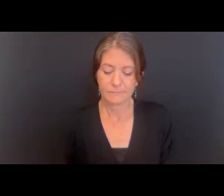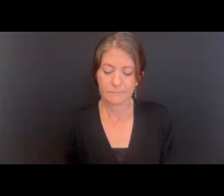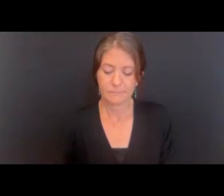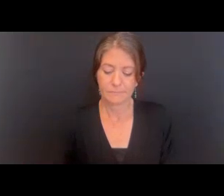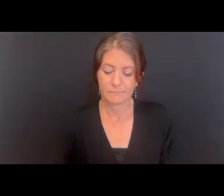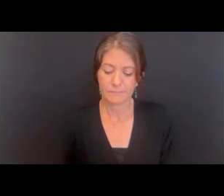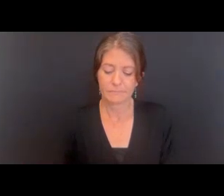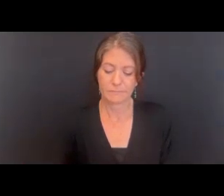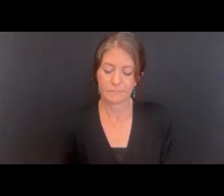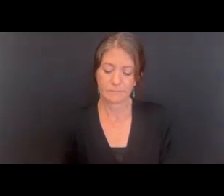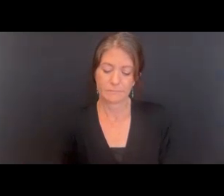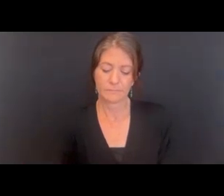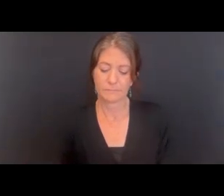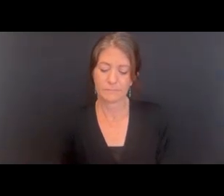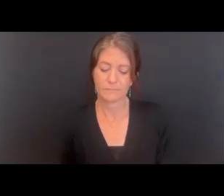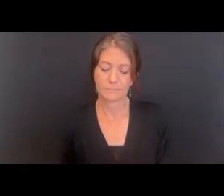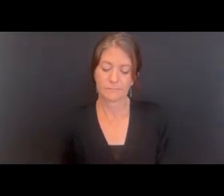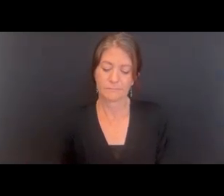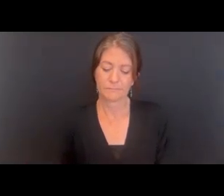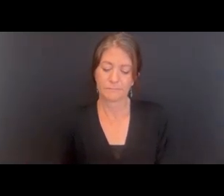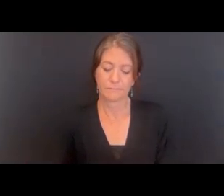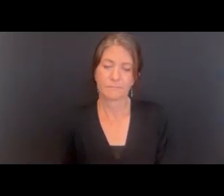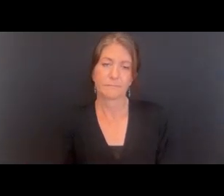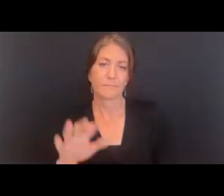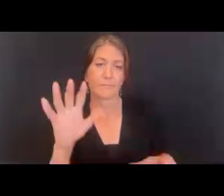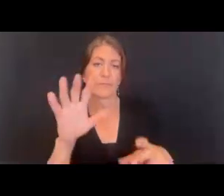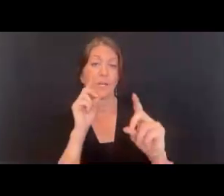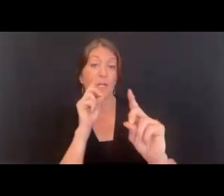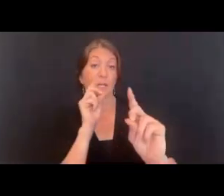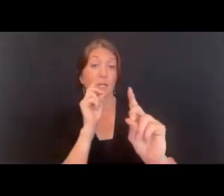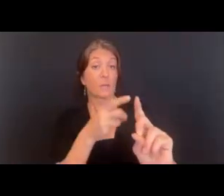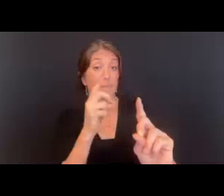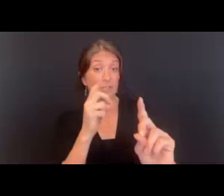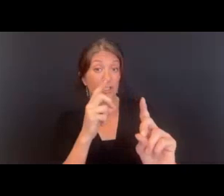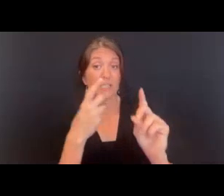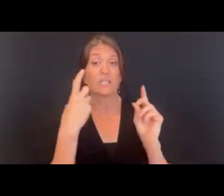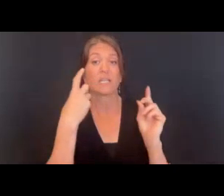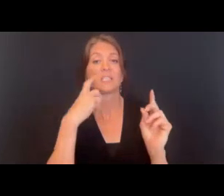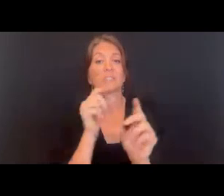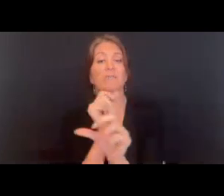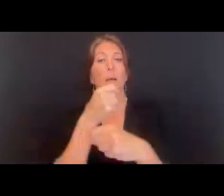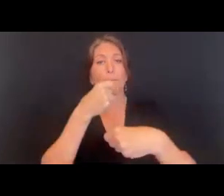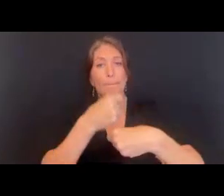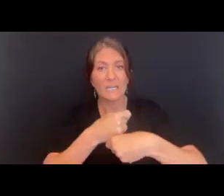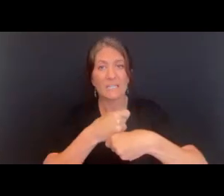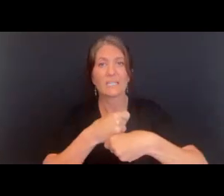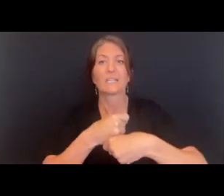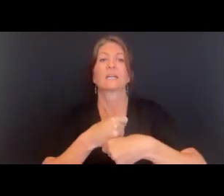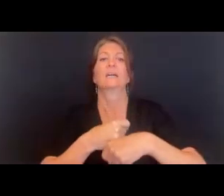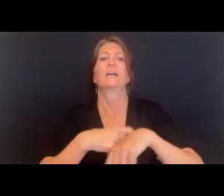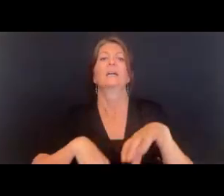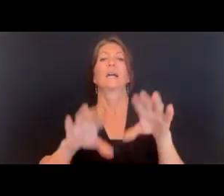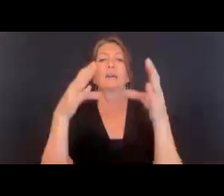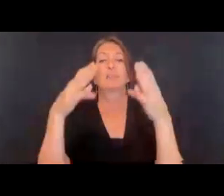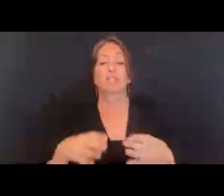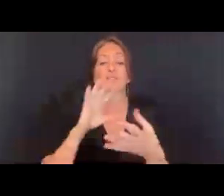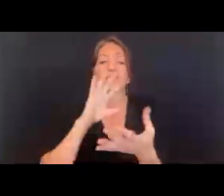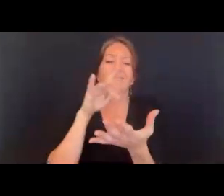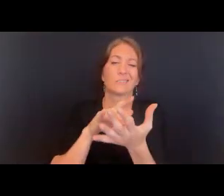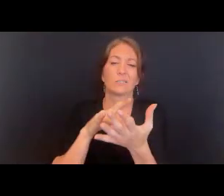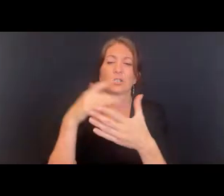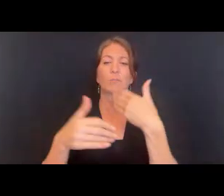So our mission and our purpose is to create and deploy a person-centered process. I won't read this word for word,